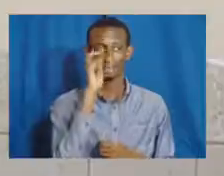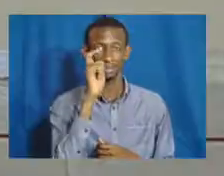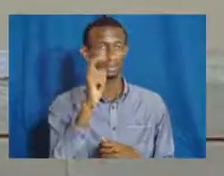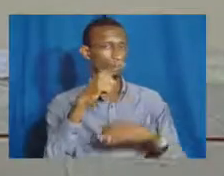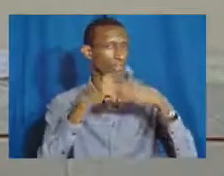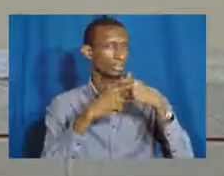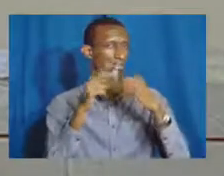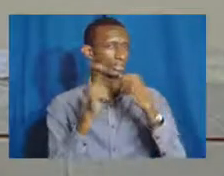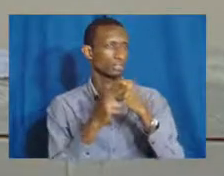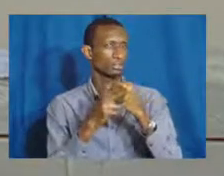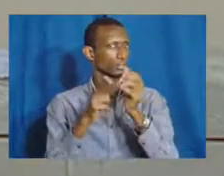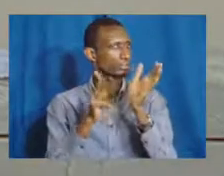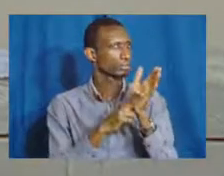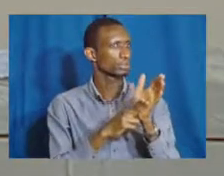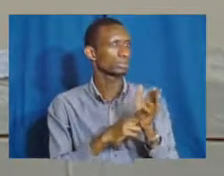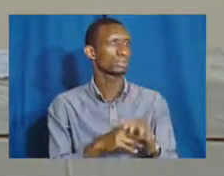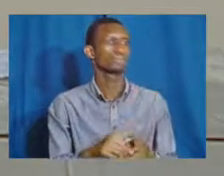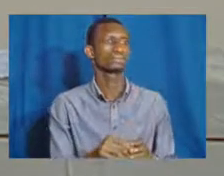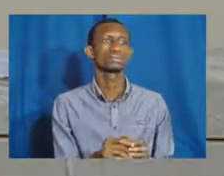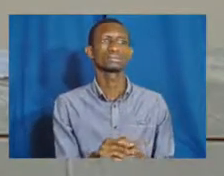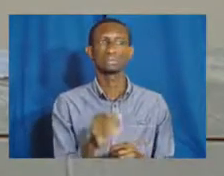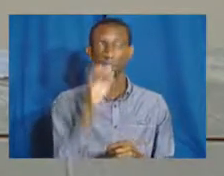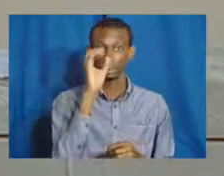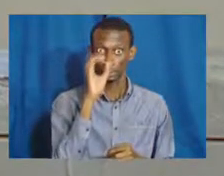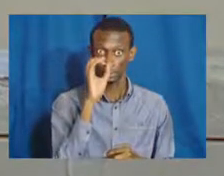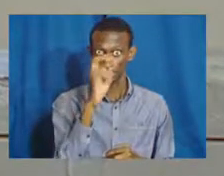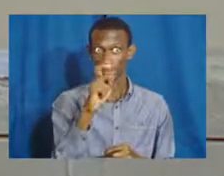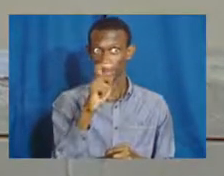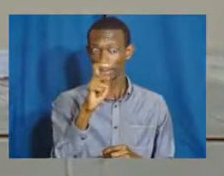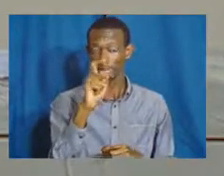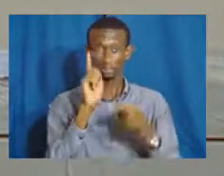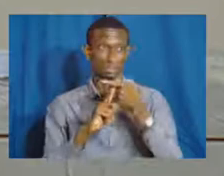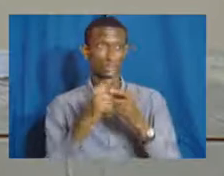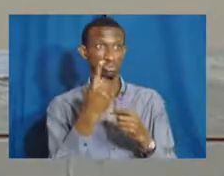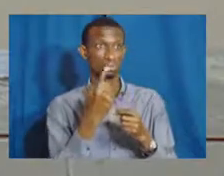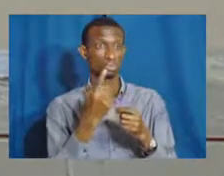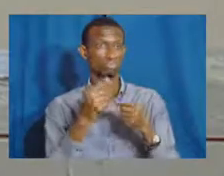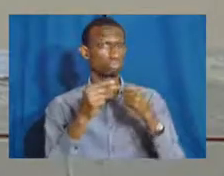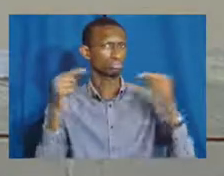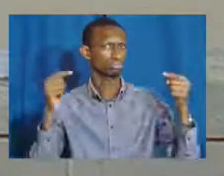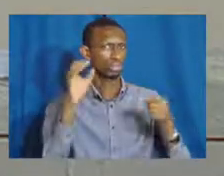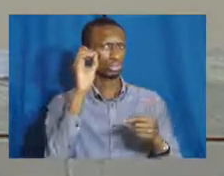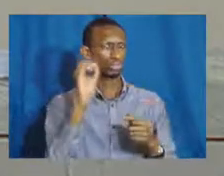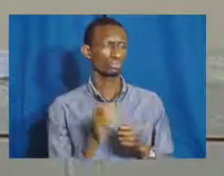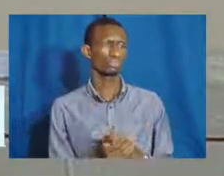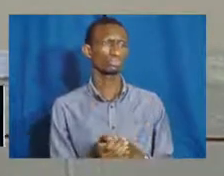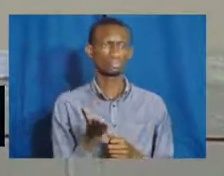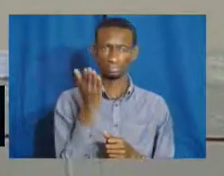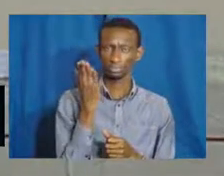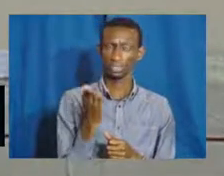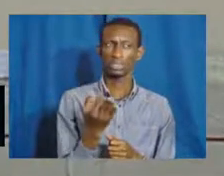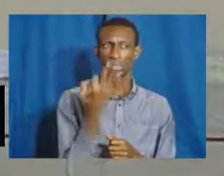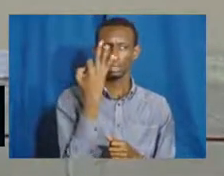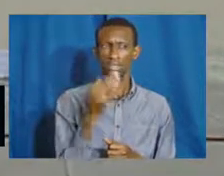0, provide that x plus 1 is different from 0. Solving for x, I'll be having